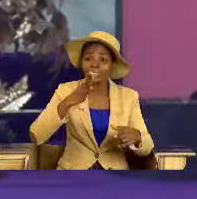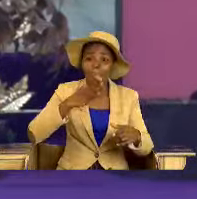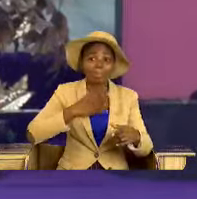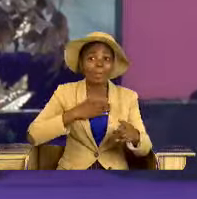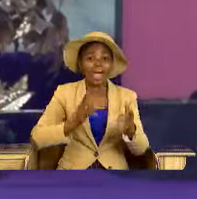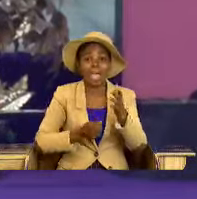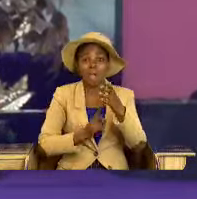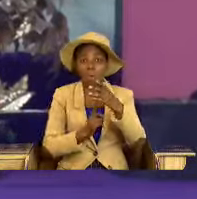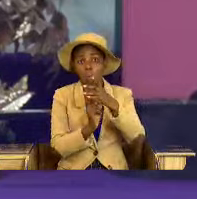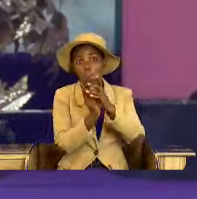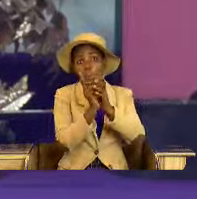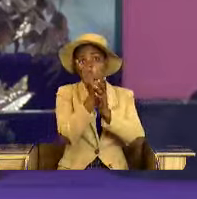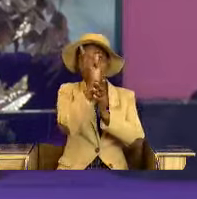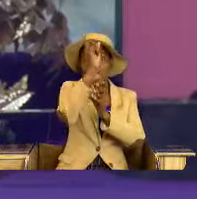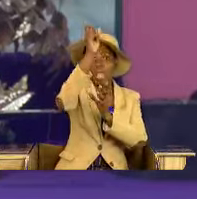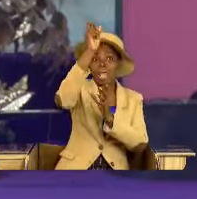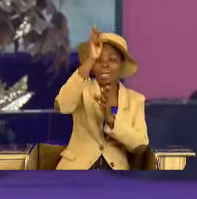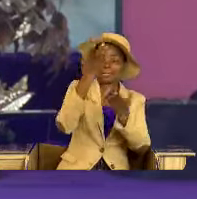die